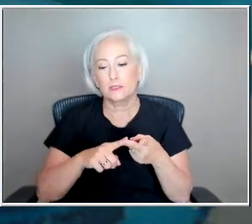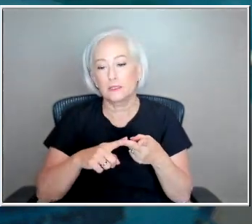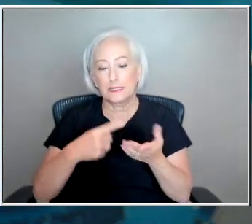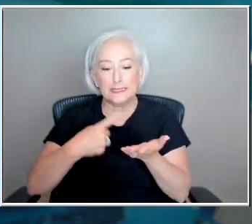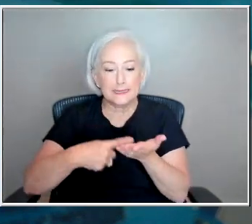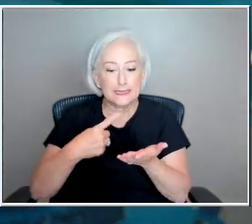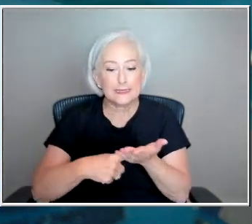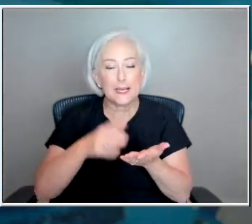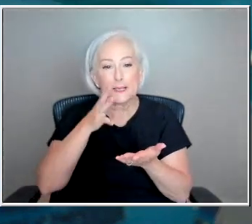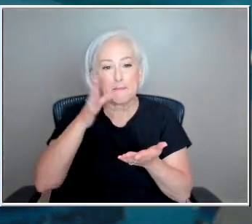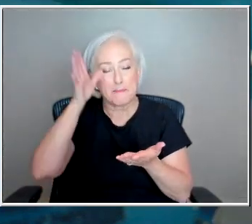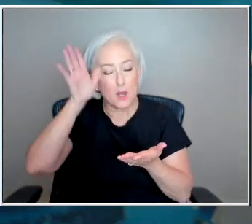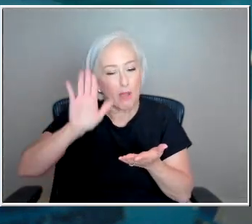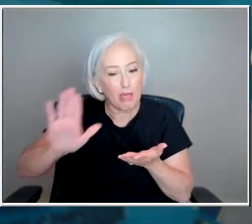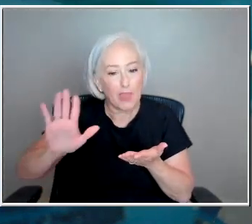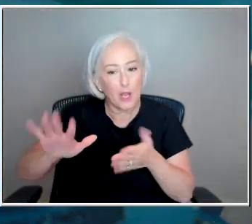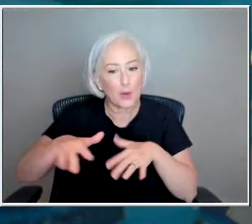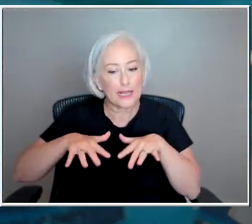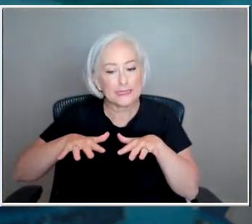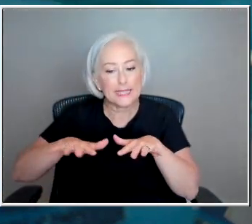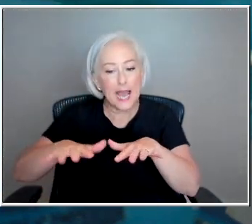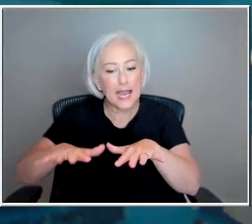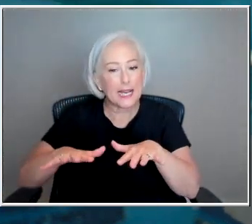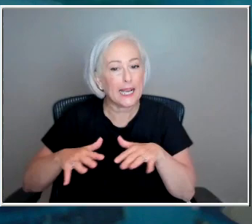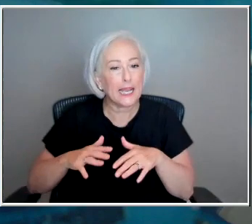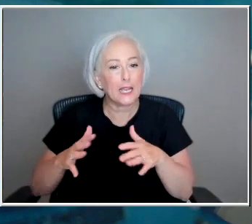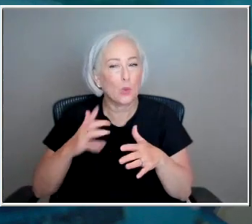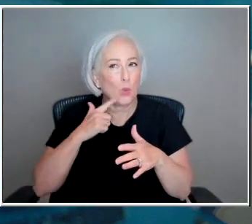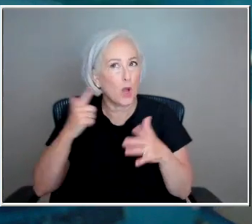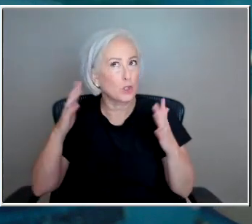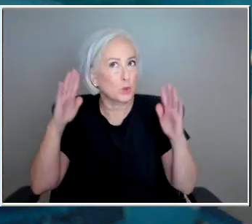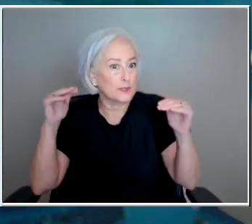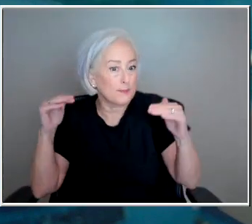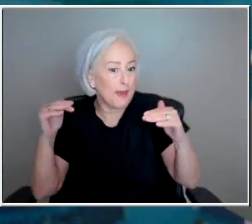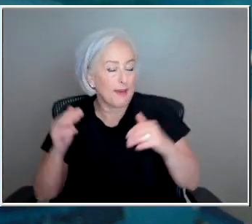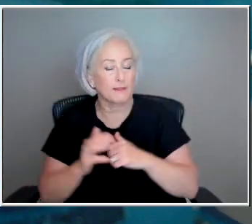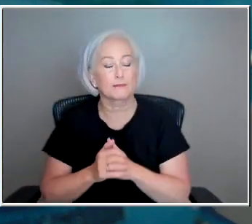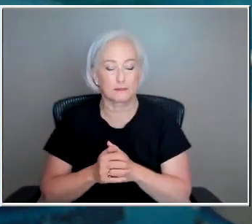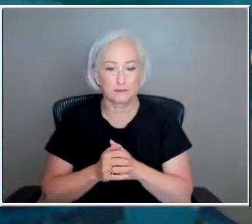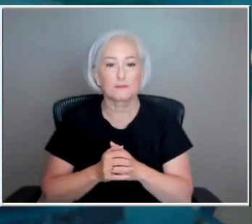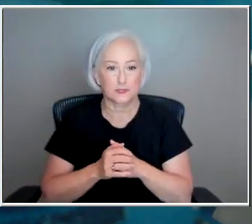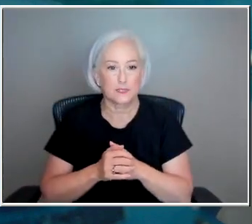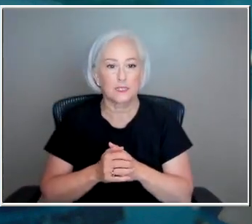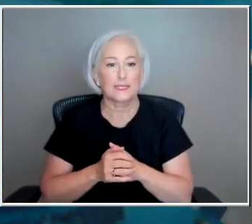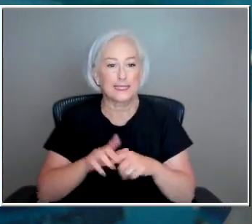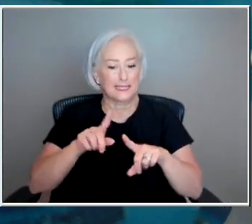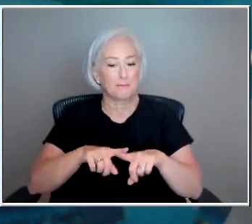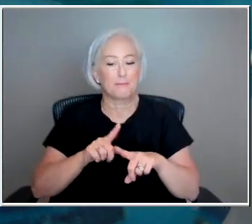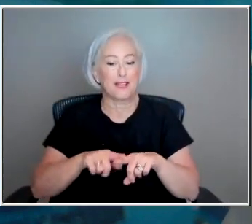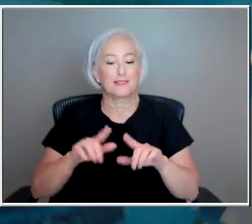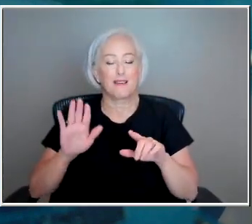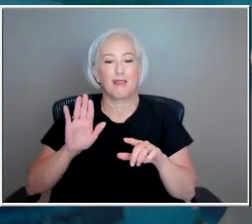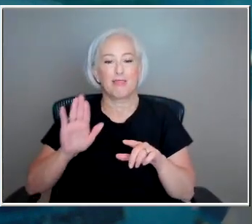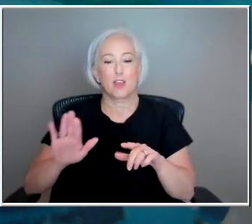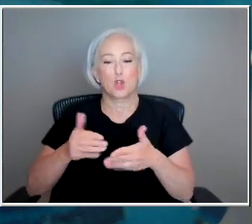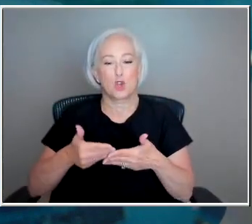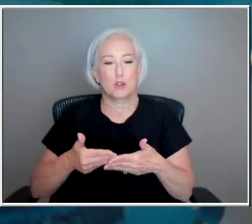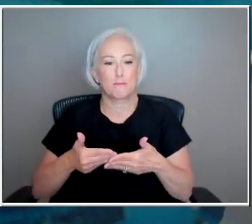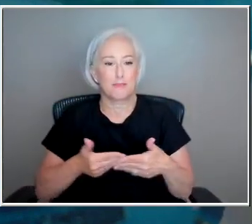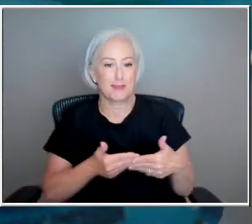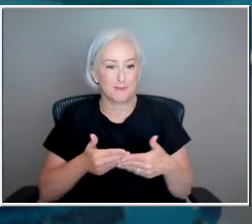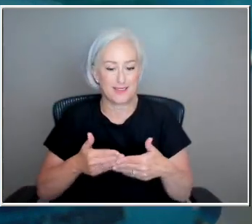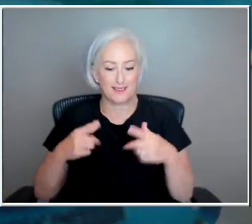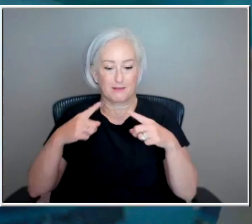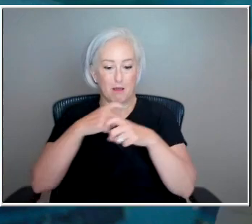having and just kind of give them a rundown of what to expect. It's really gonna depend on how complex the child is. You know, we have some coming in with feeding